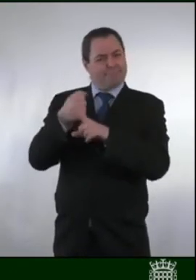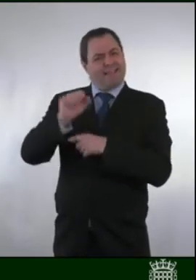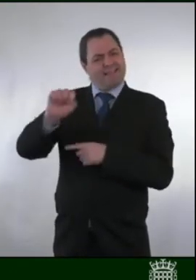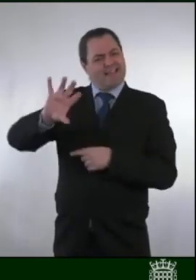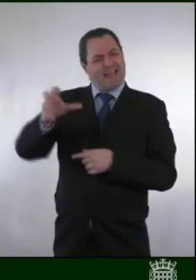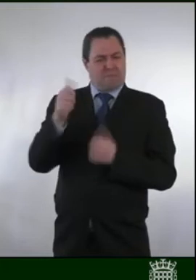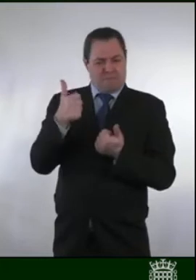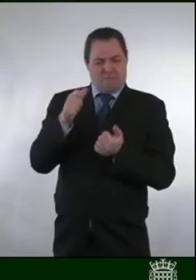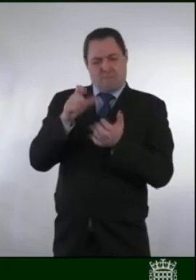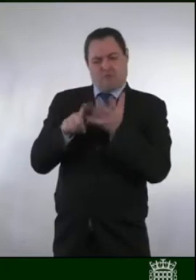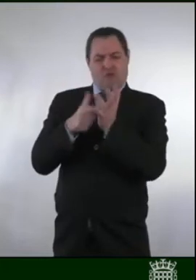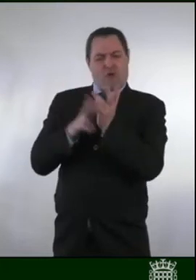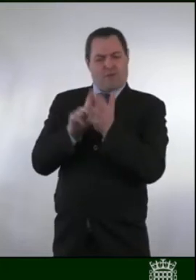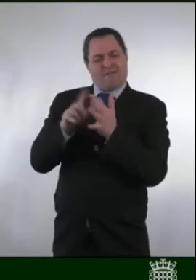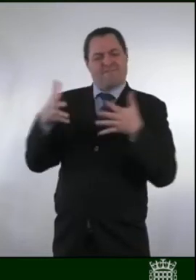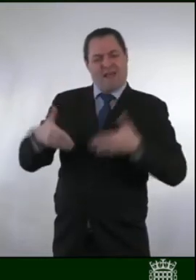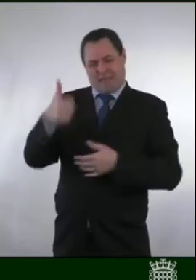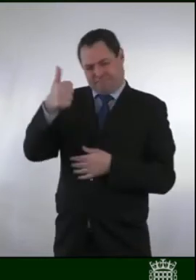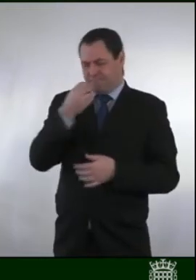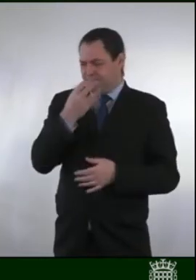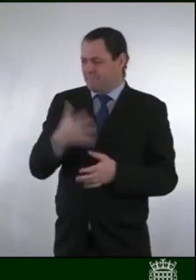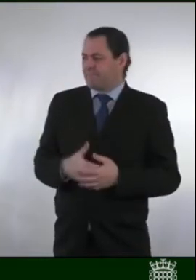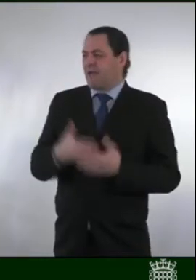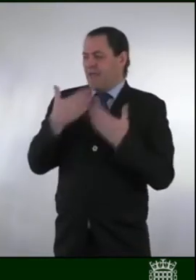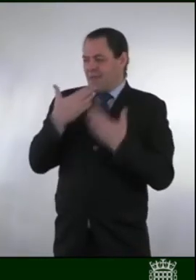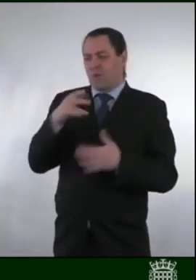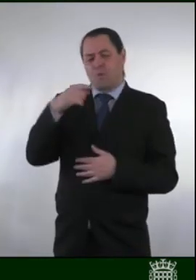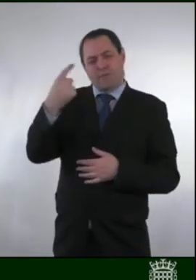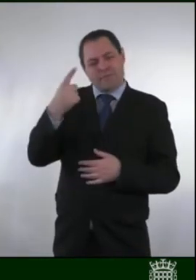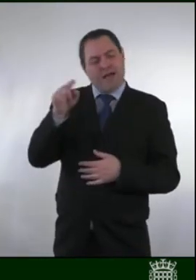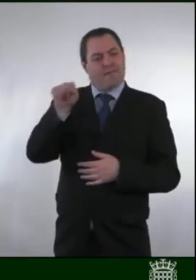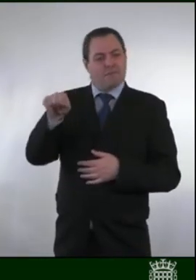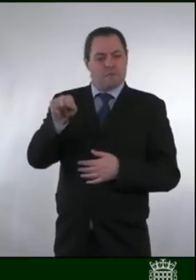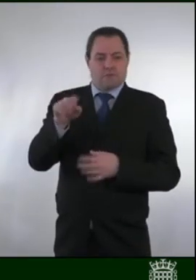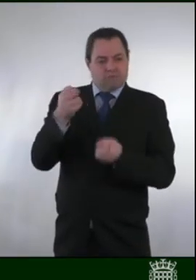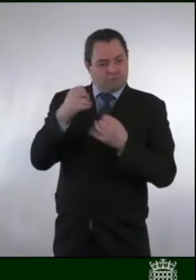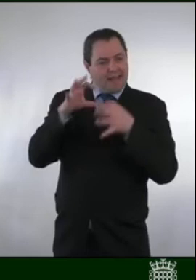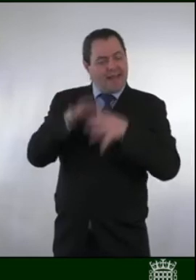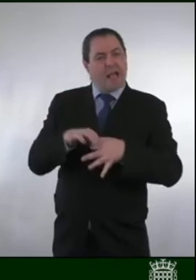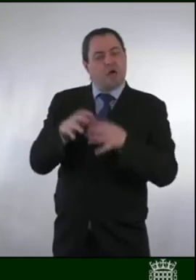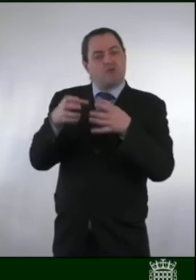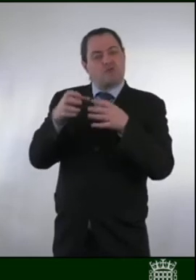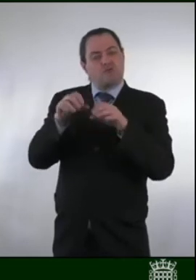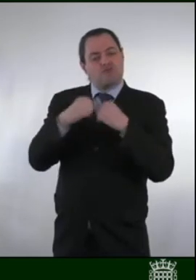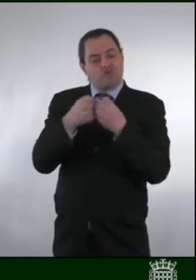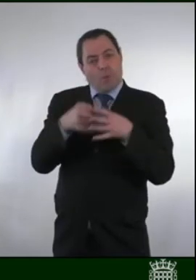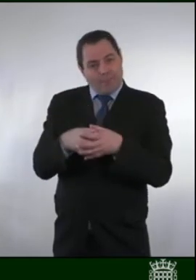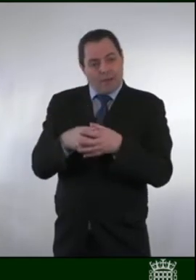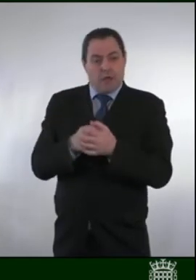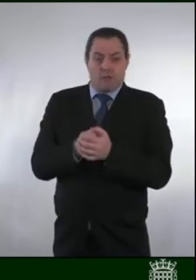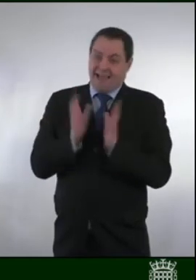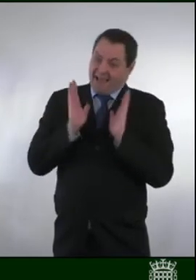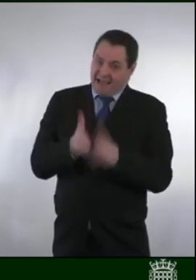Valley, and I much enjoy my exchanges with him, and I can thank him for what he's saying about those groups. We must rely on what